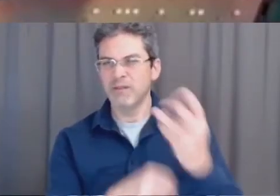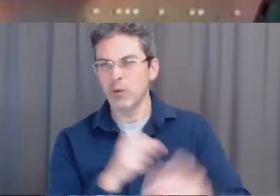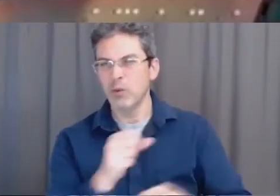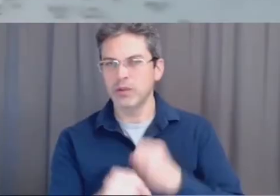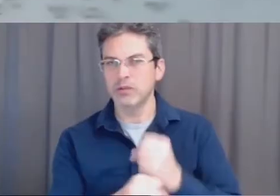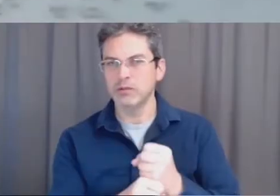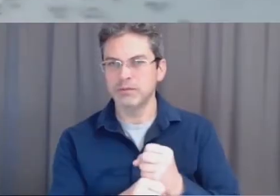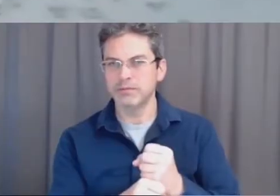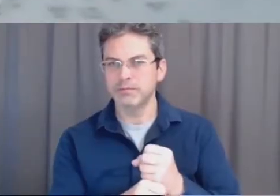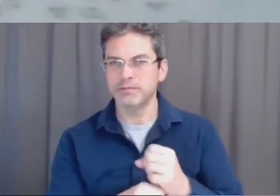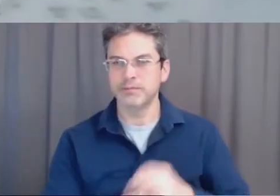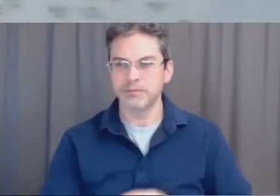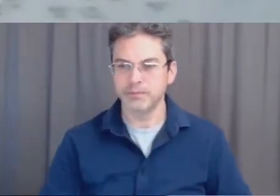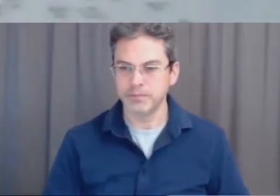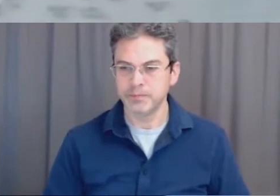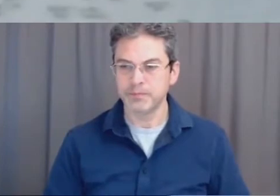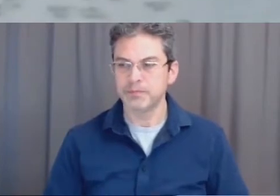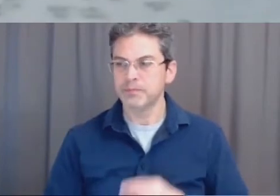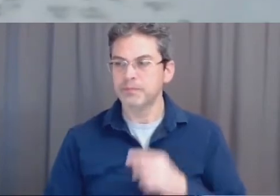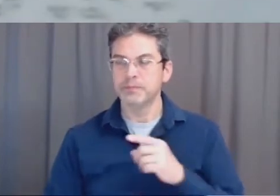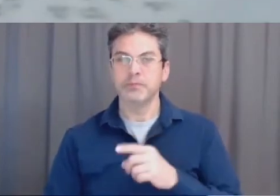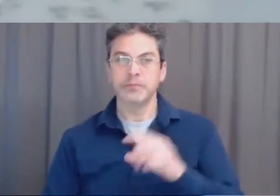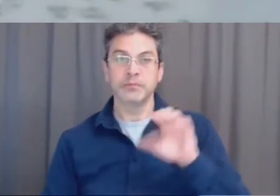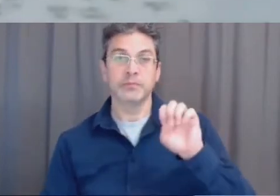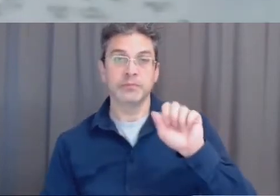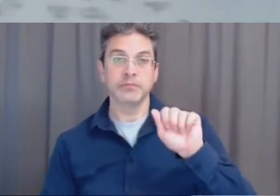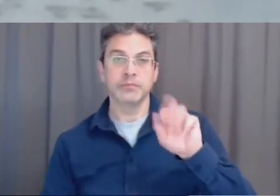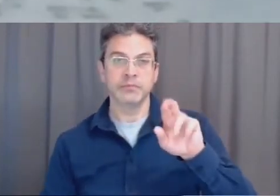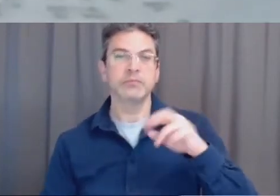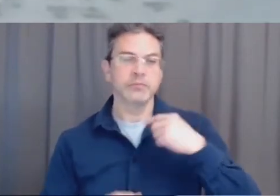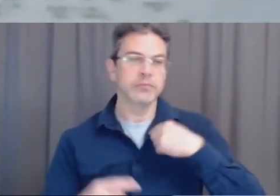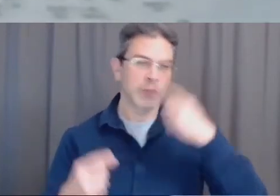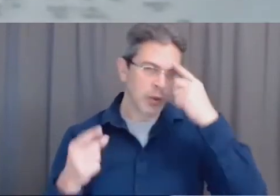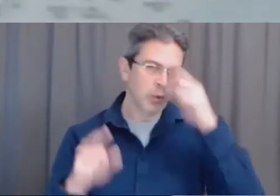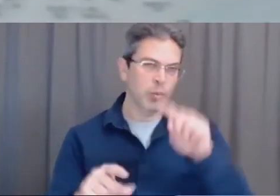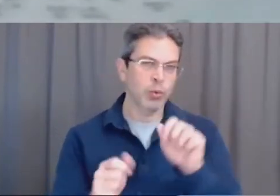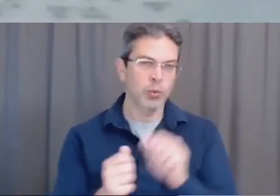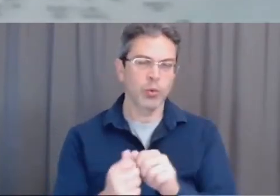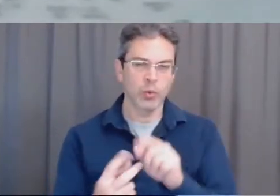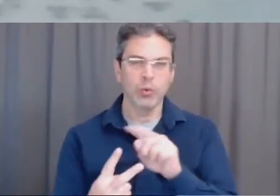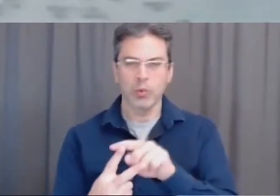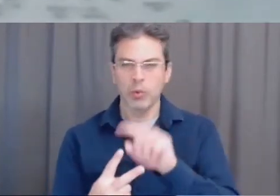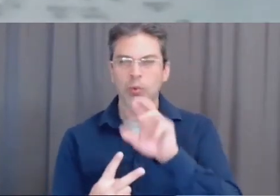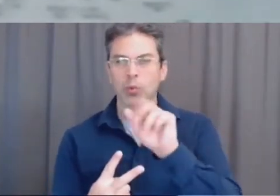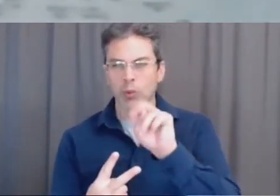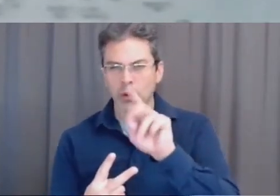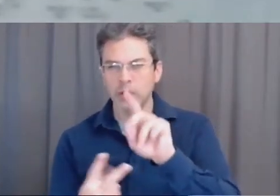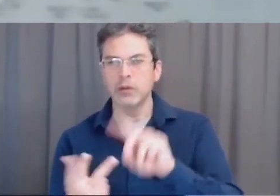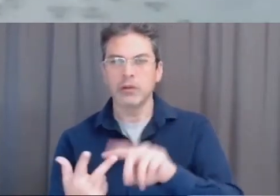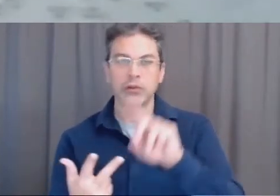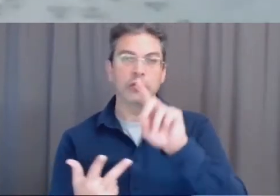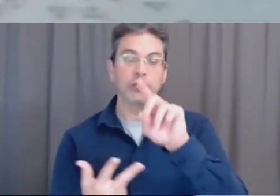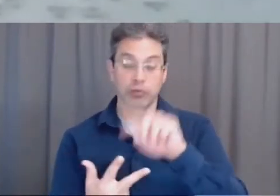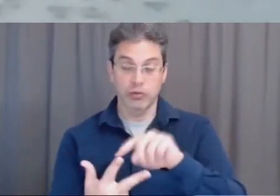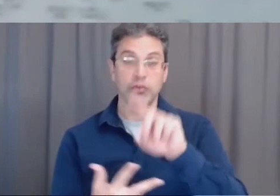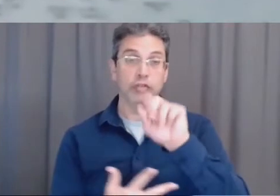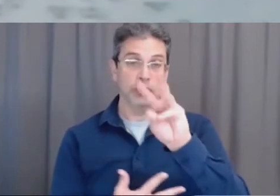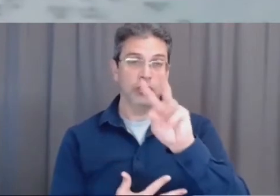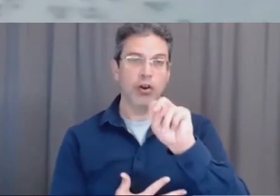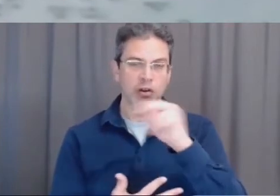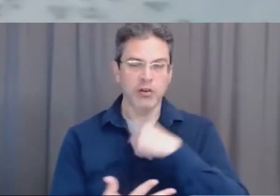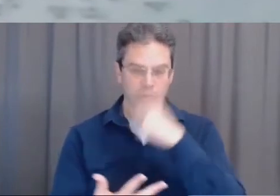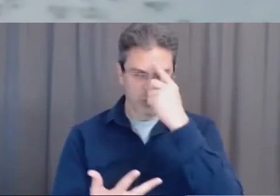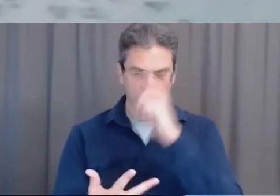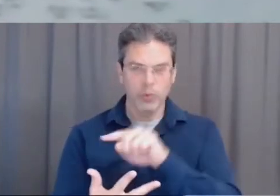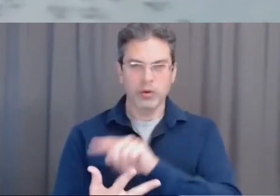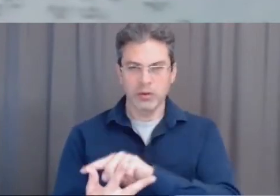I mean, it's a great question. I would agree with both Roland and Don. I mean, a couple of things. I mean, even in the context of